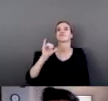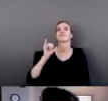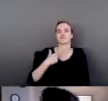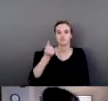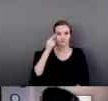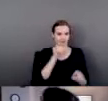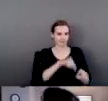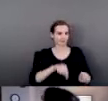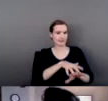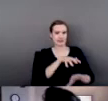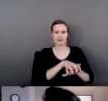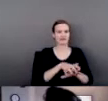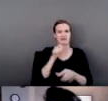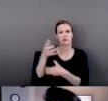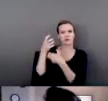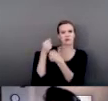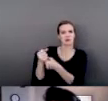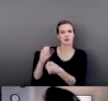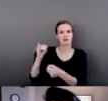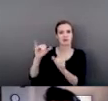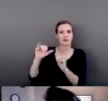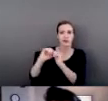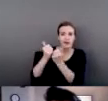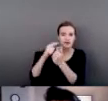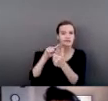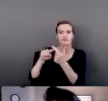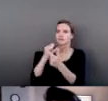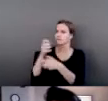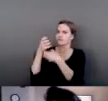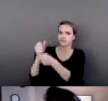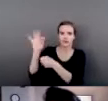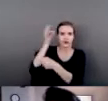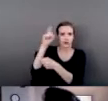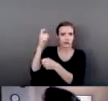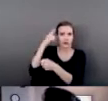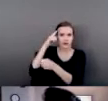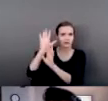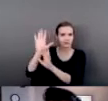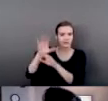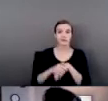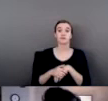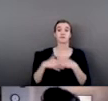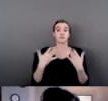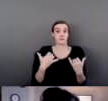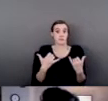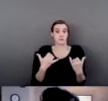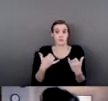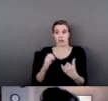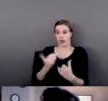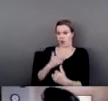or the federal government. So this historical context can give a better understanding of